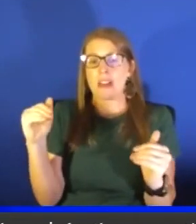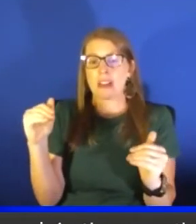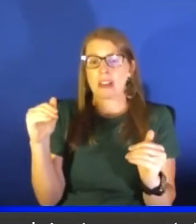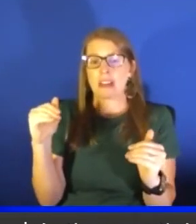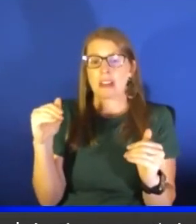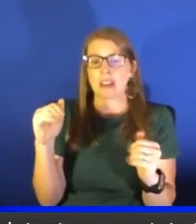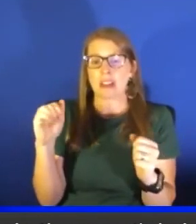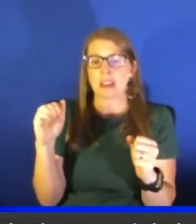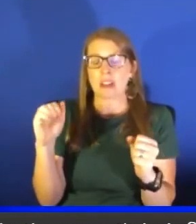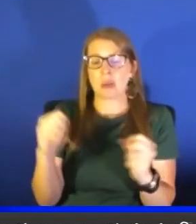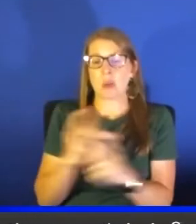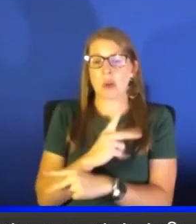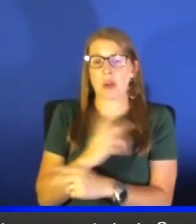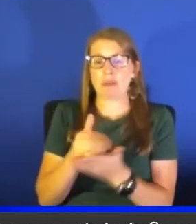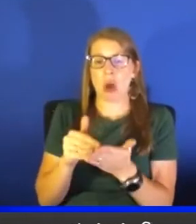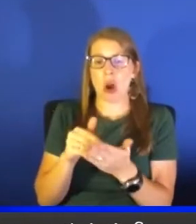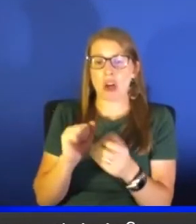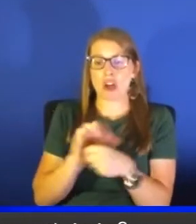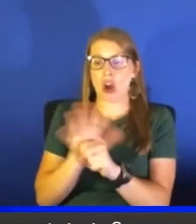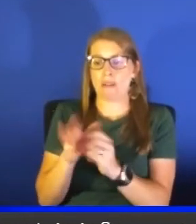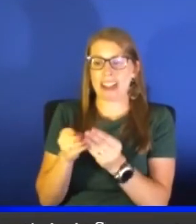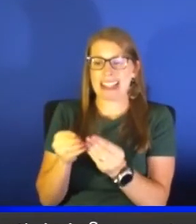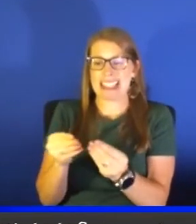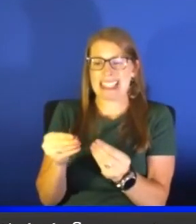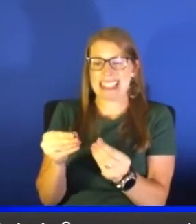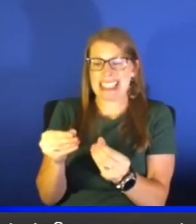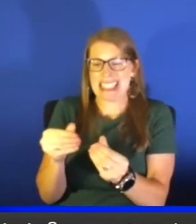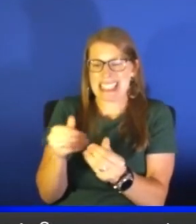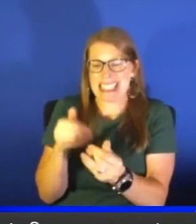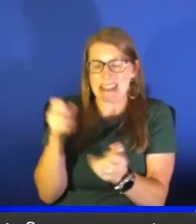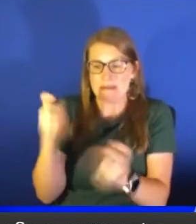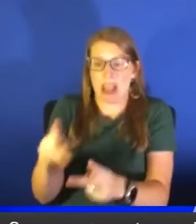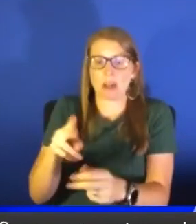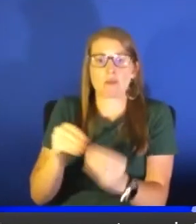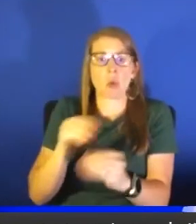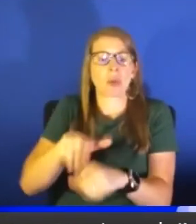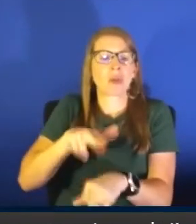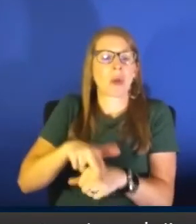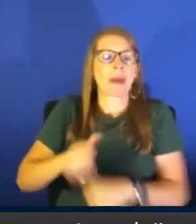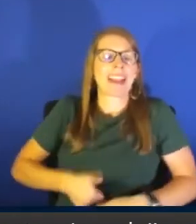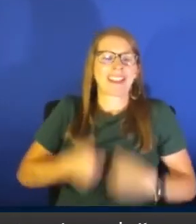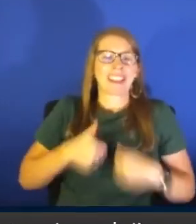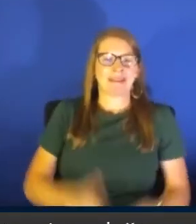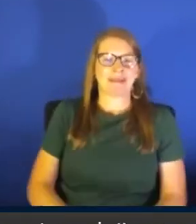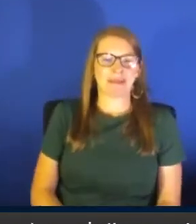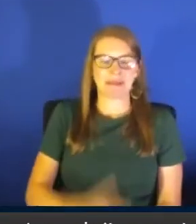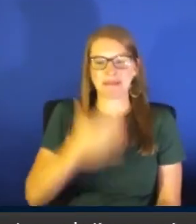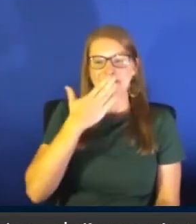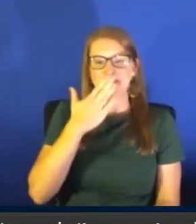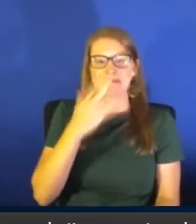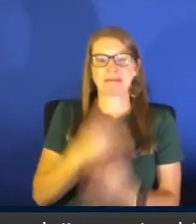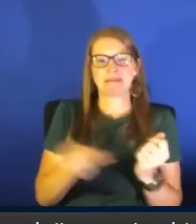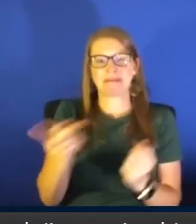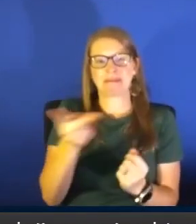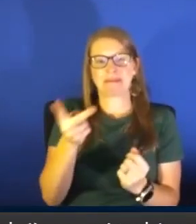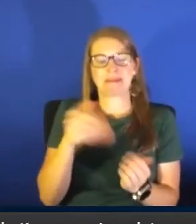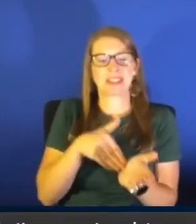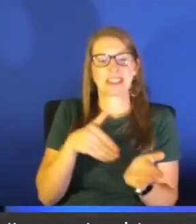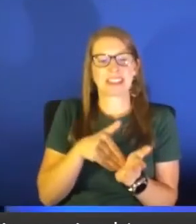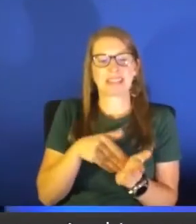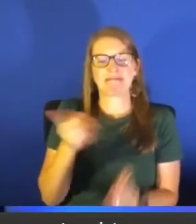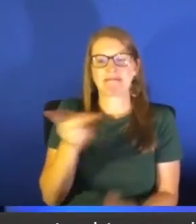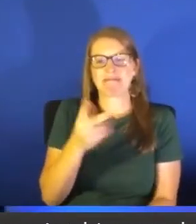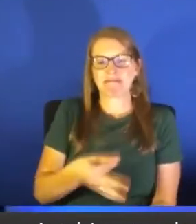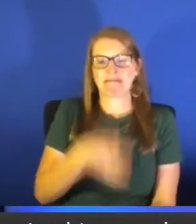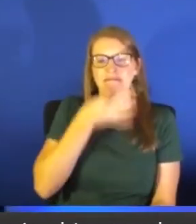the worst parts of the pandemic and getting back to more normal life. All right, thank you to both of our doctors and our experts this